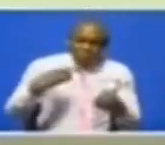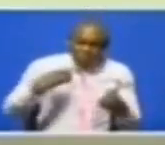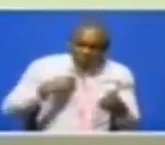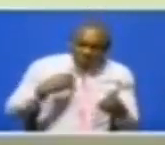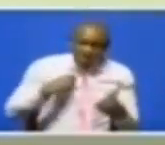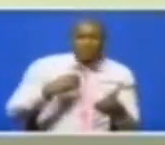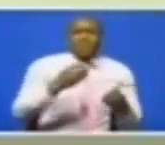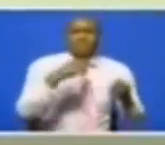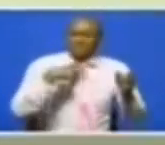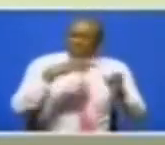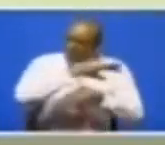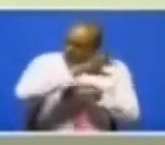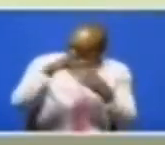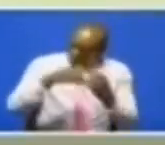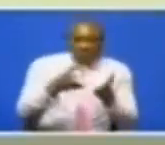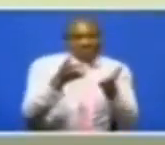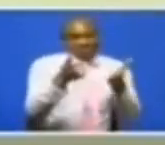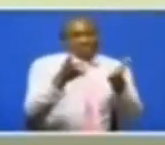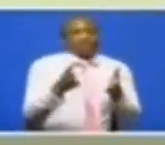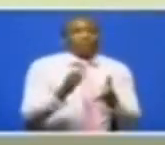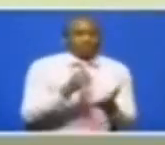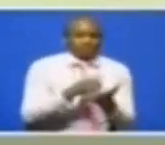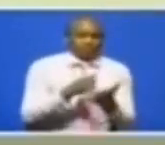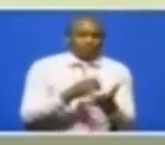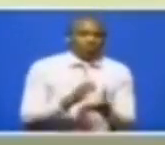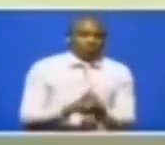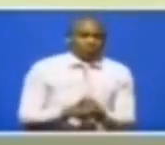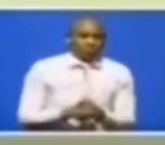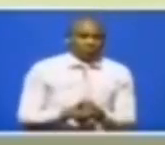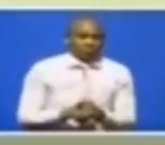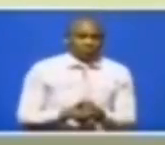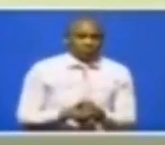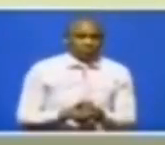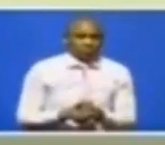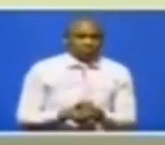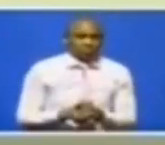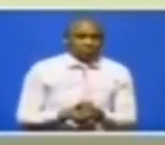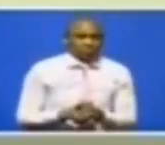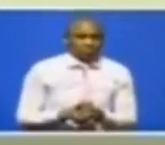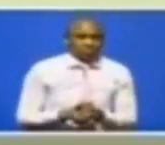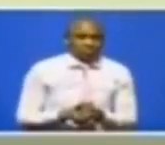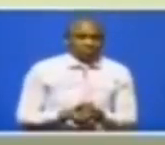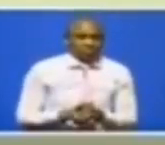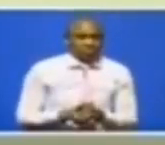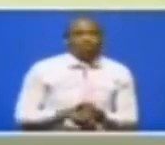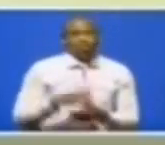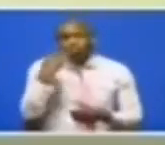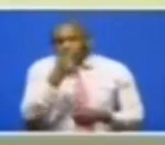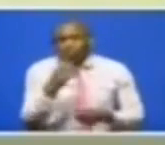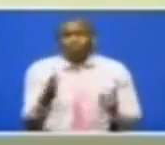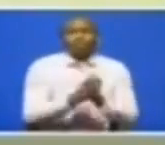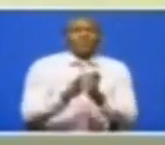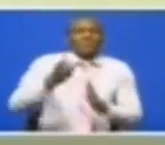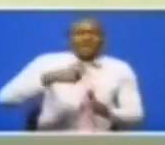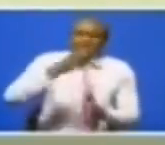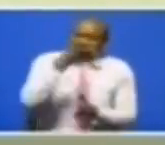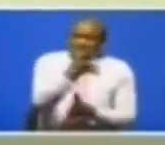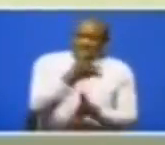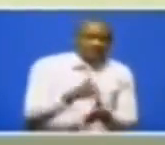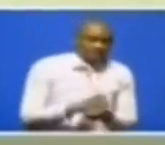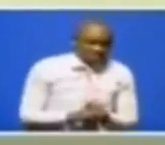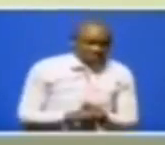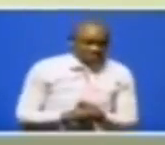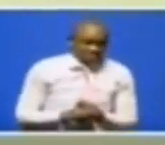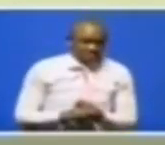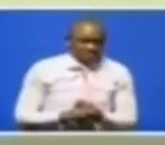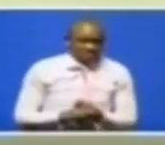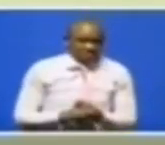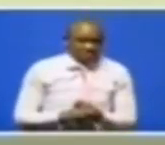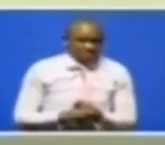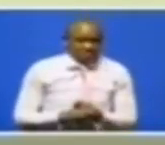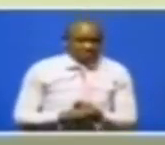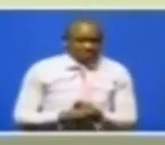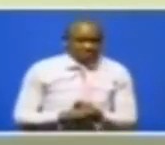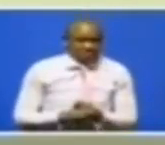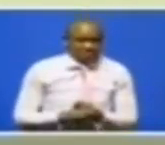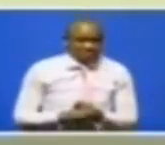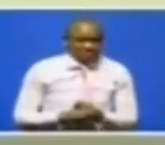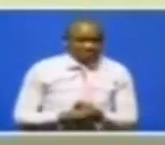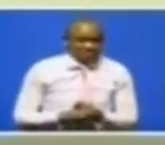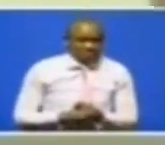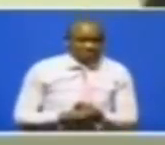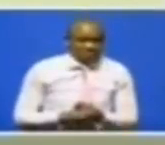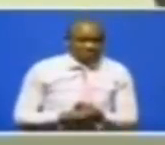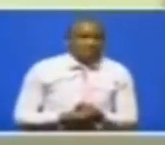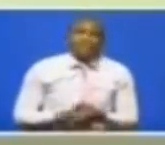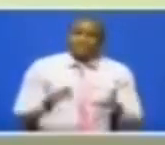told everybody that Akaranga here, who is with us in this room, is